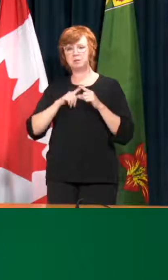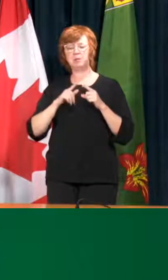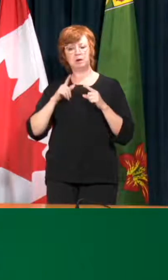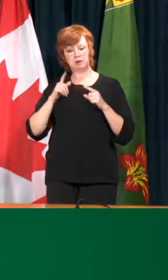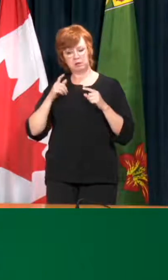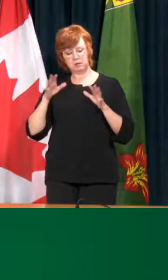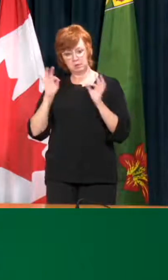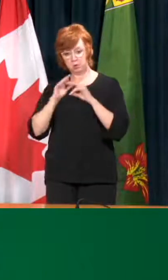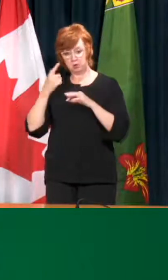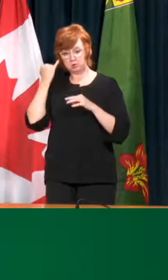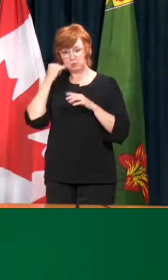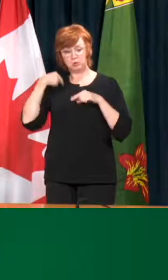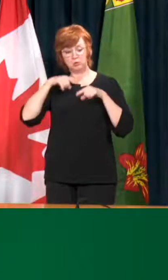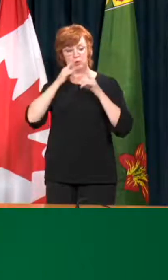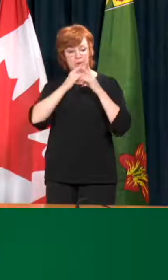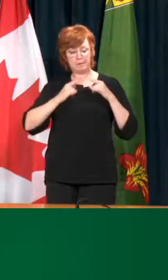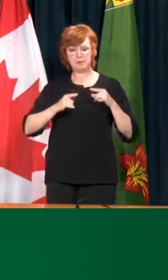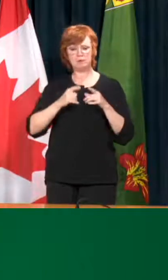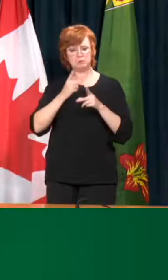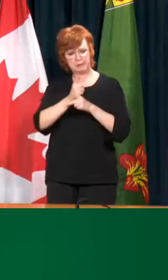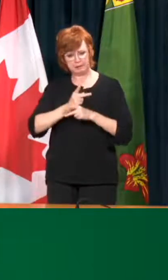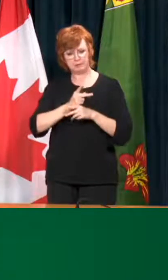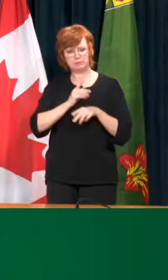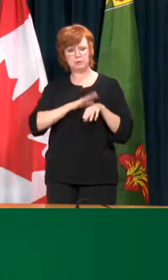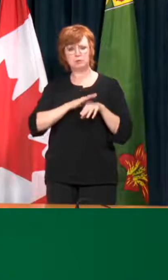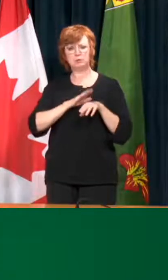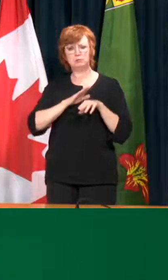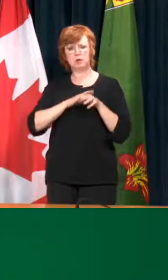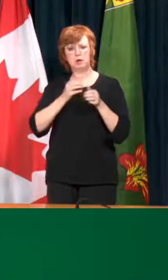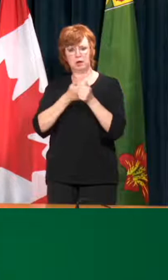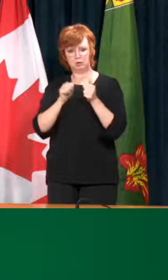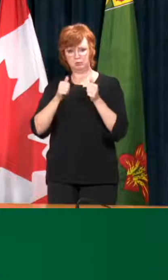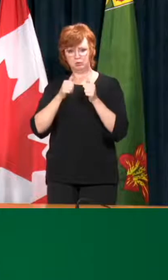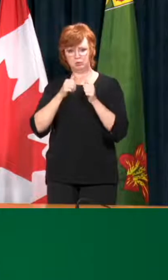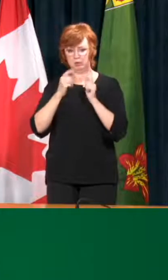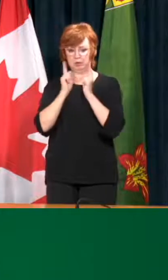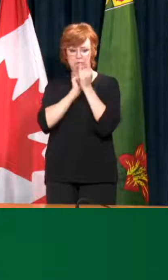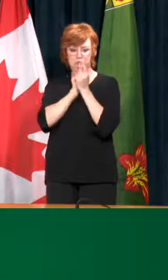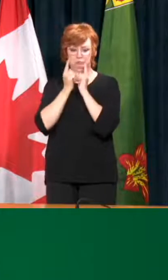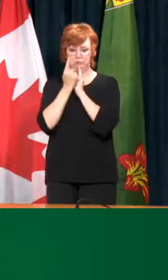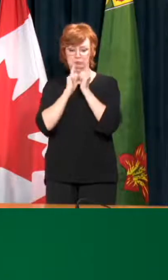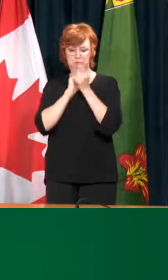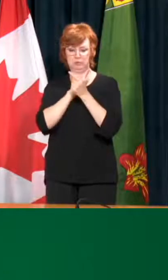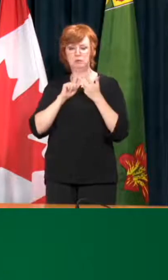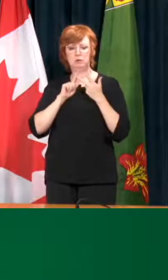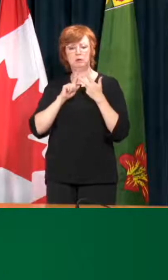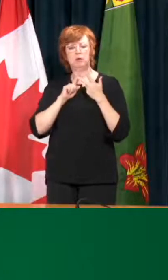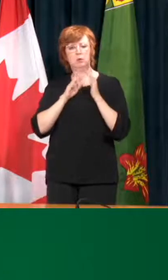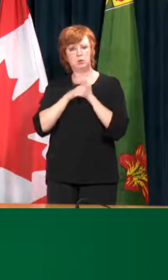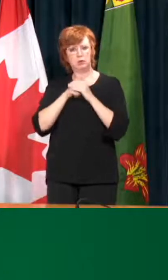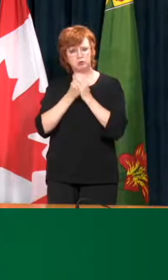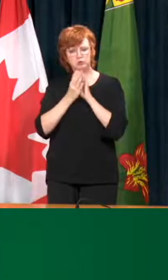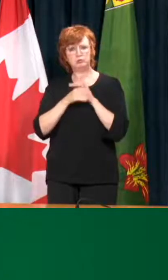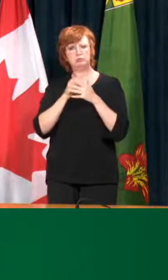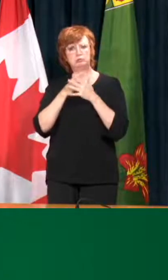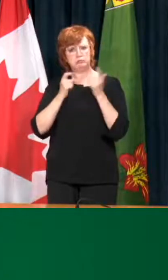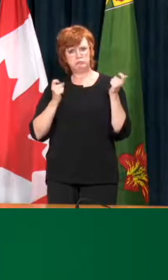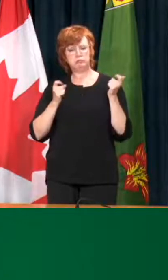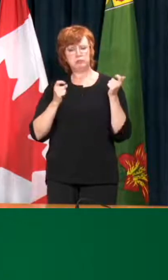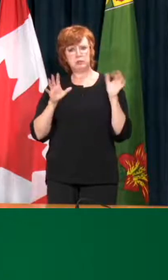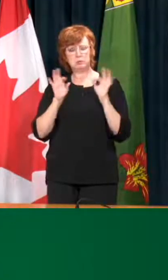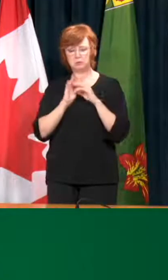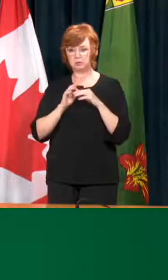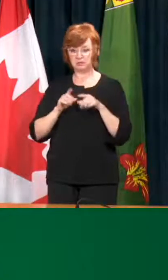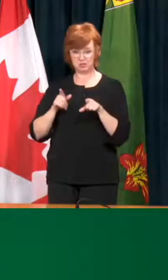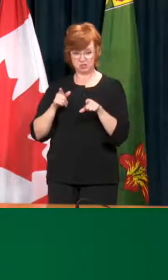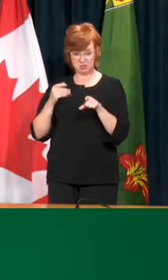things that I just spoke about. Crowded places, maintaining that physical distance. But if people have some underlying